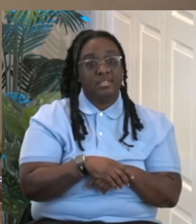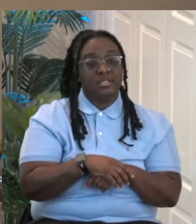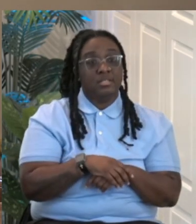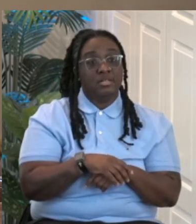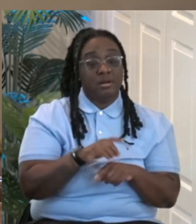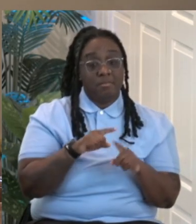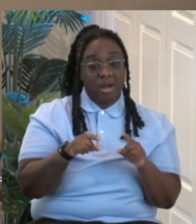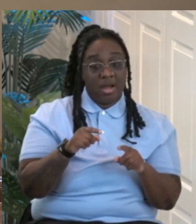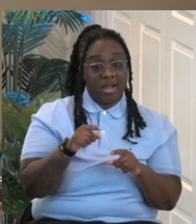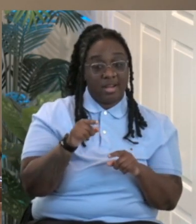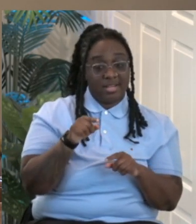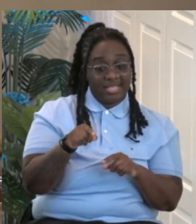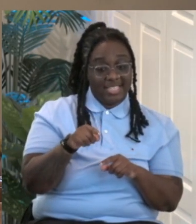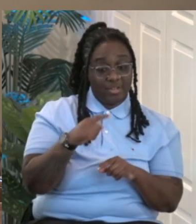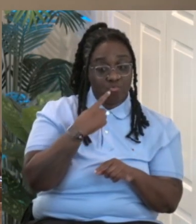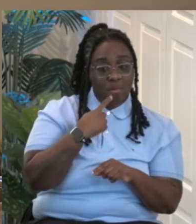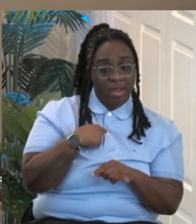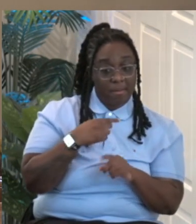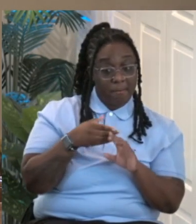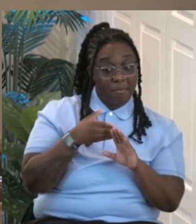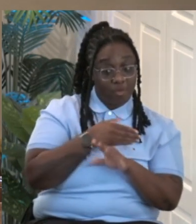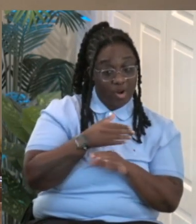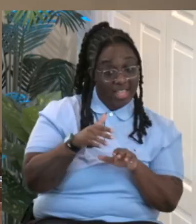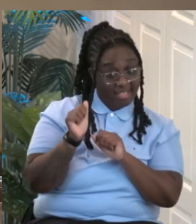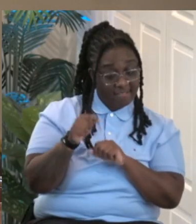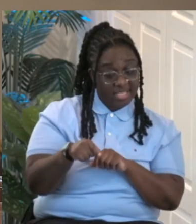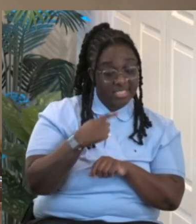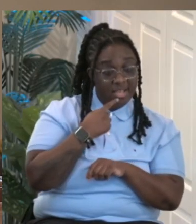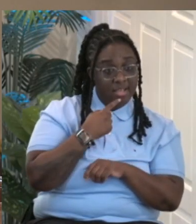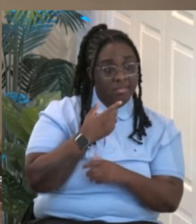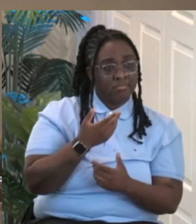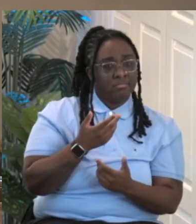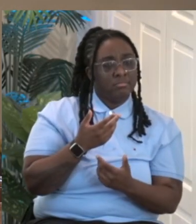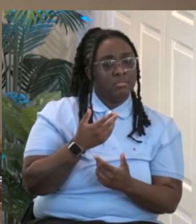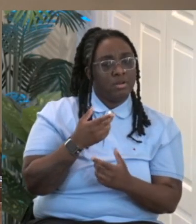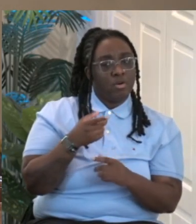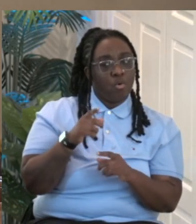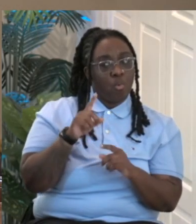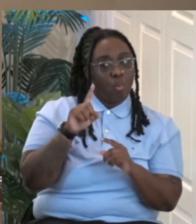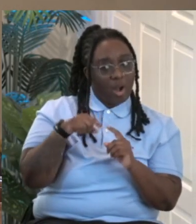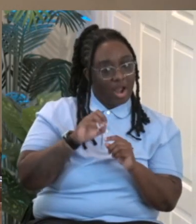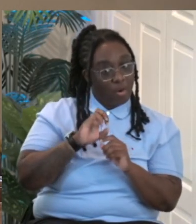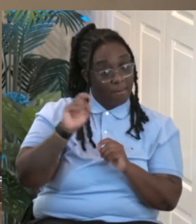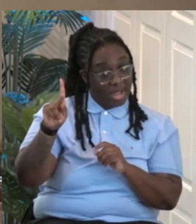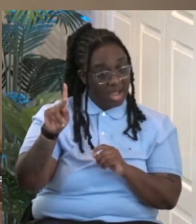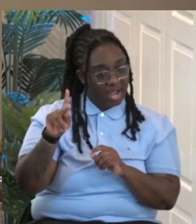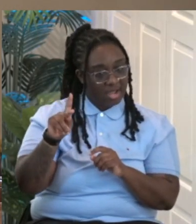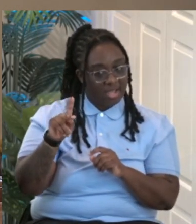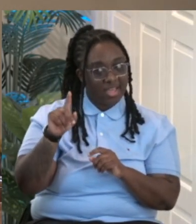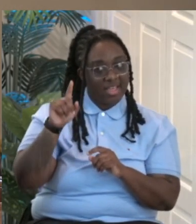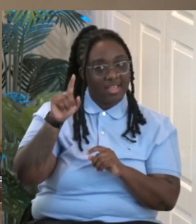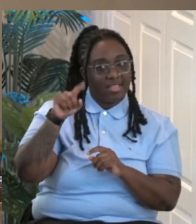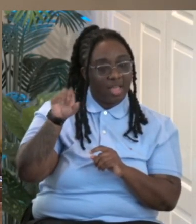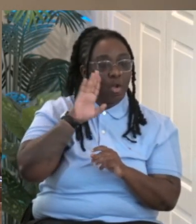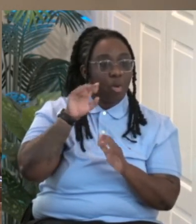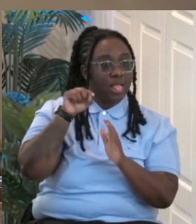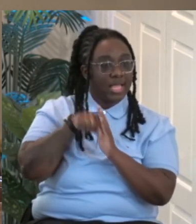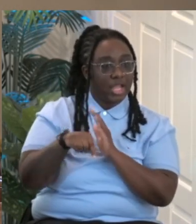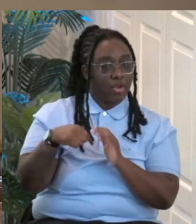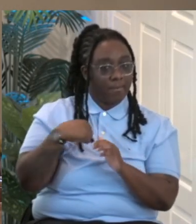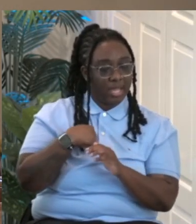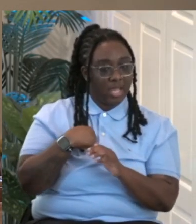me. And I said, what? He said, that's the way it is, and it's okay, because I will die fighting for